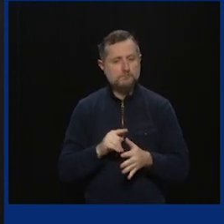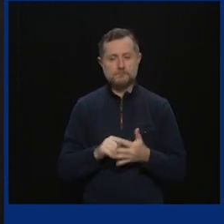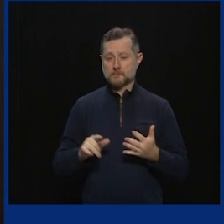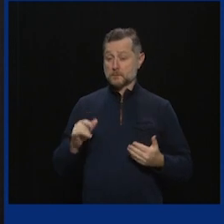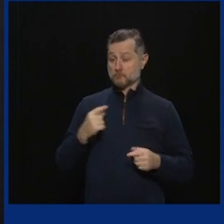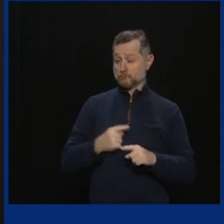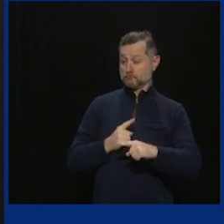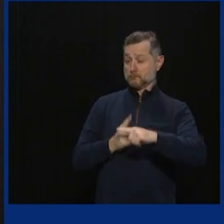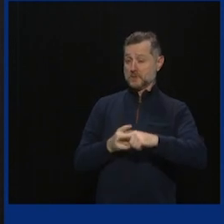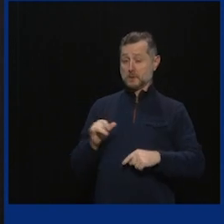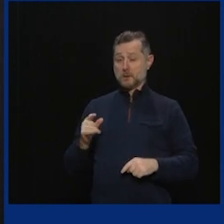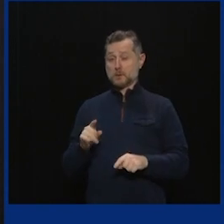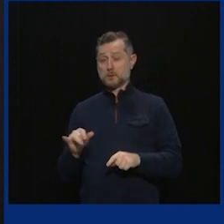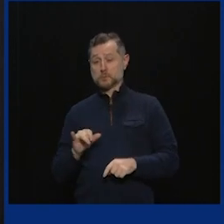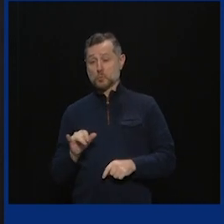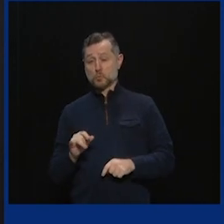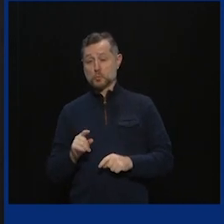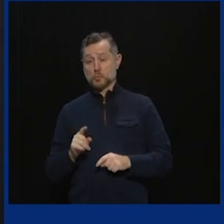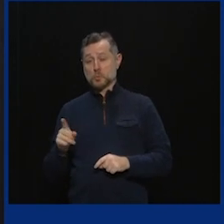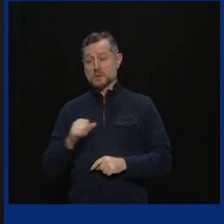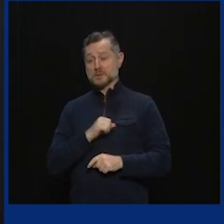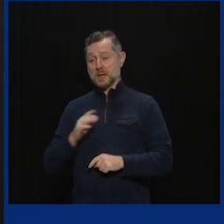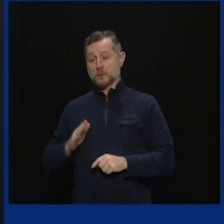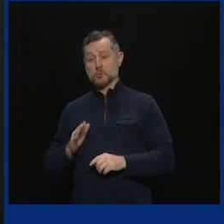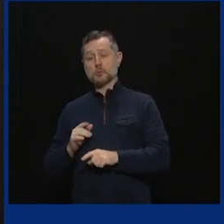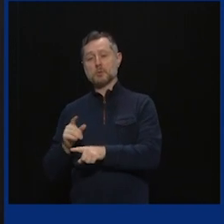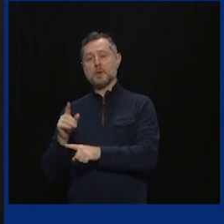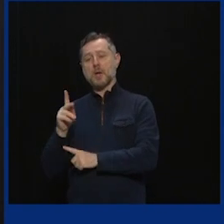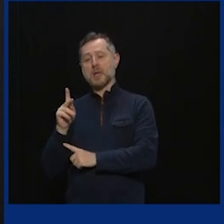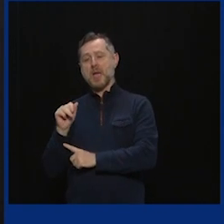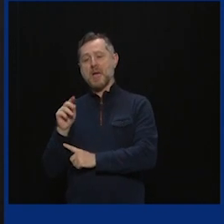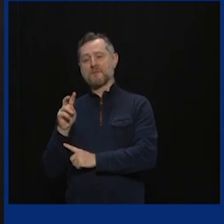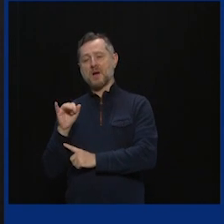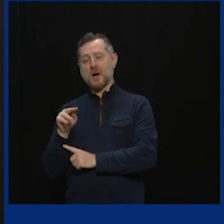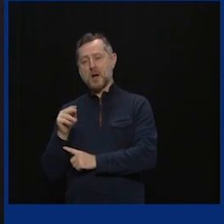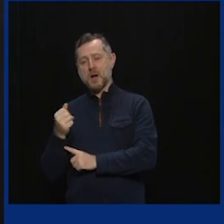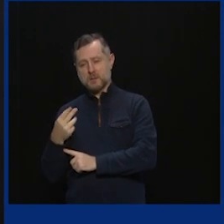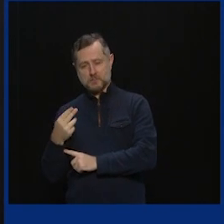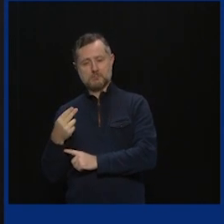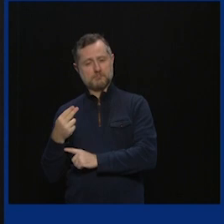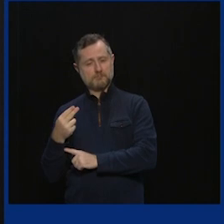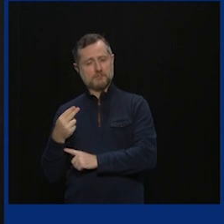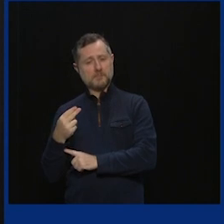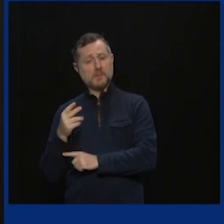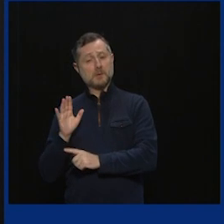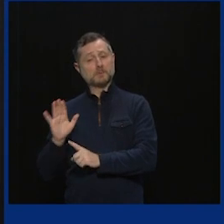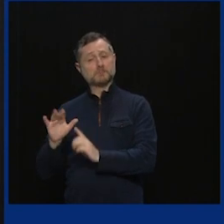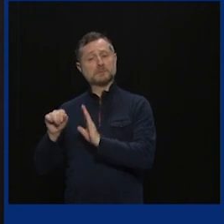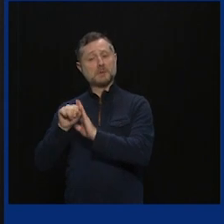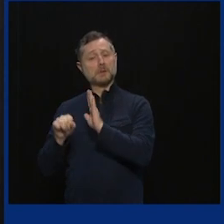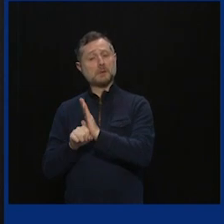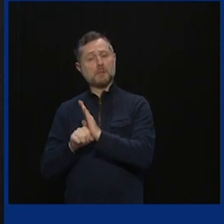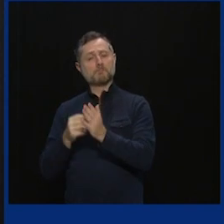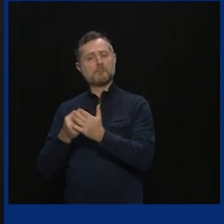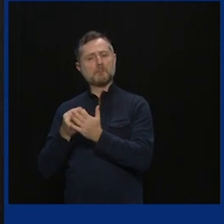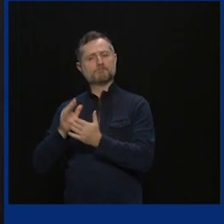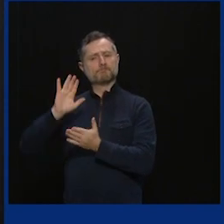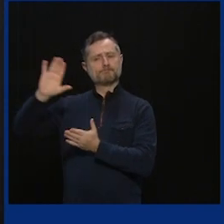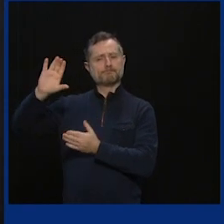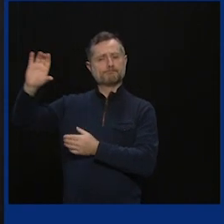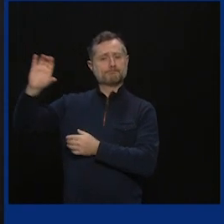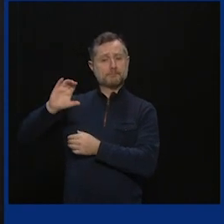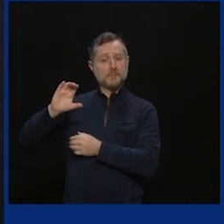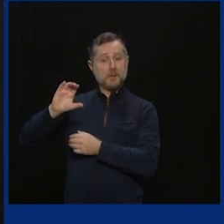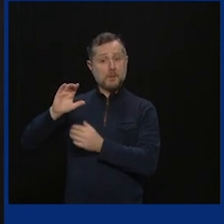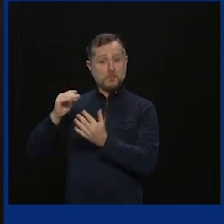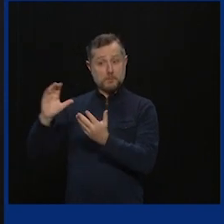we have State Senator Brian Cavanaugh, because it is state money. Even though it goes through the borough president's office, it really is state money. I don't